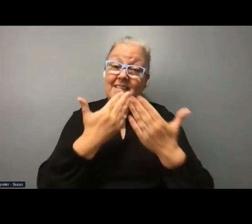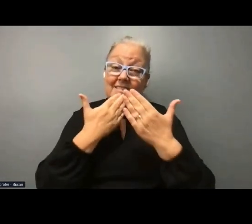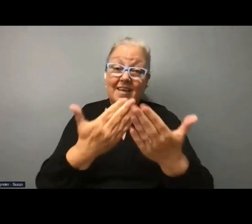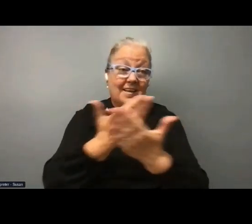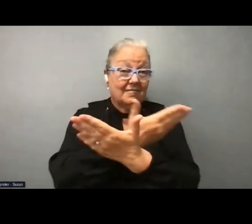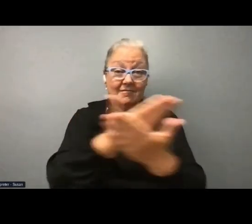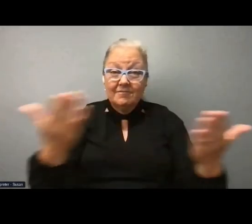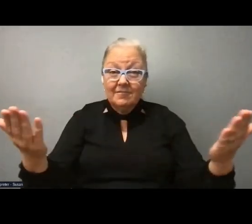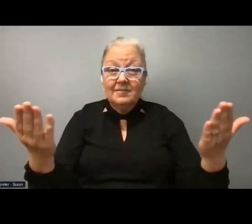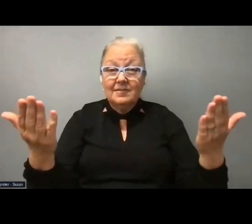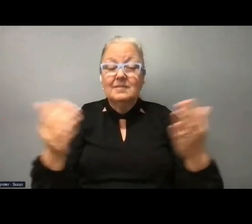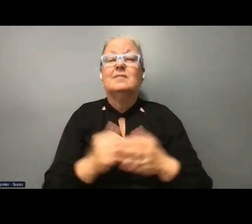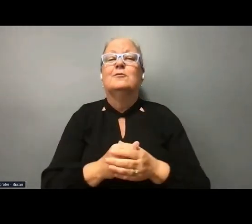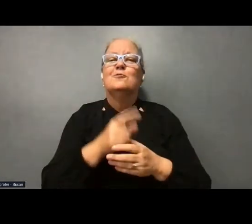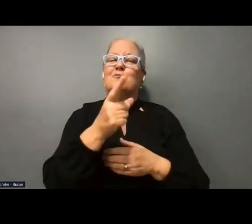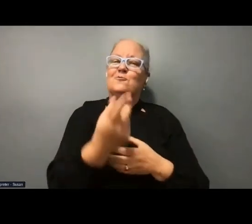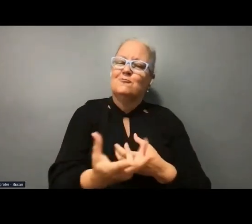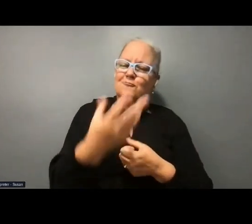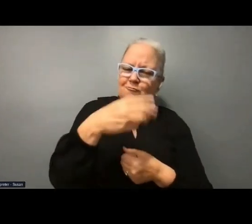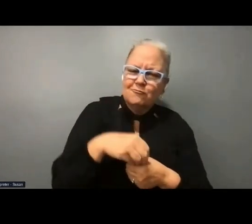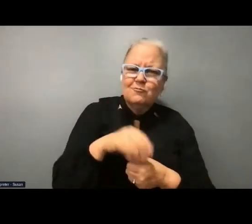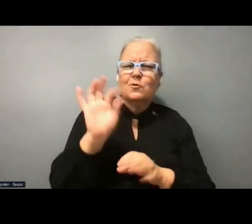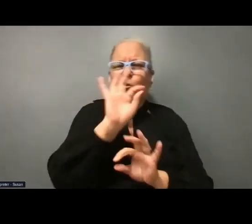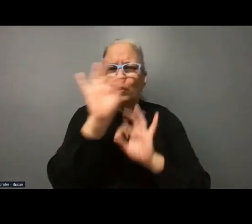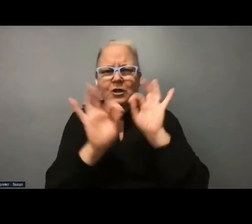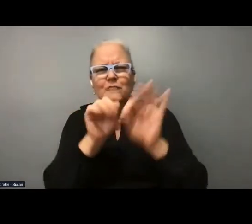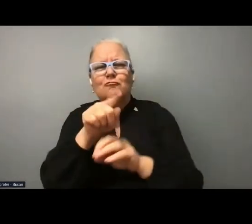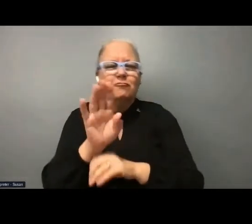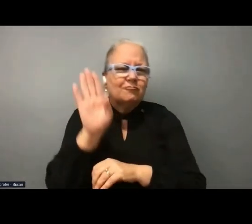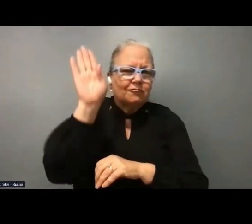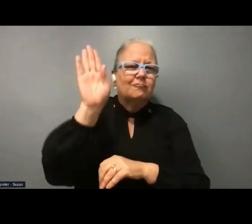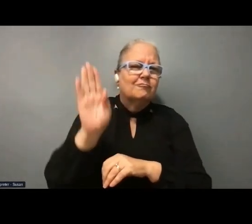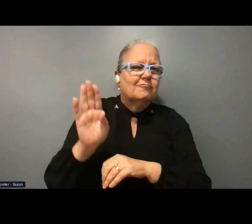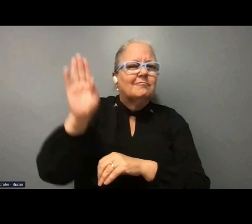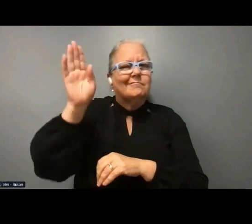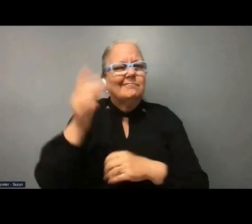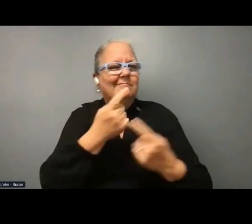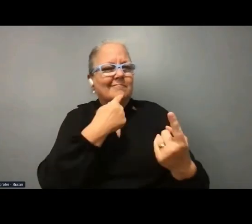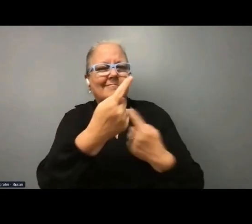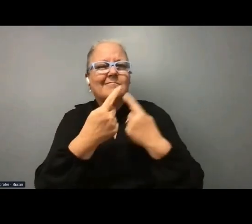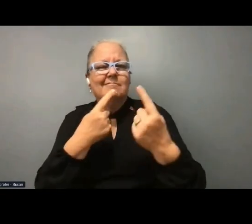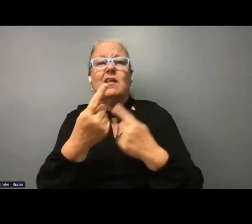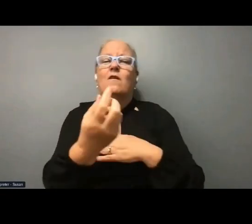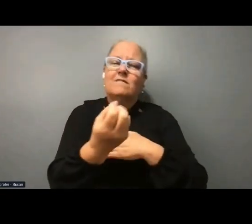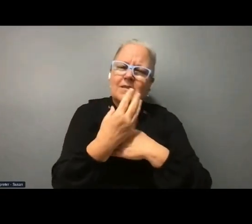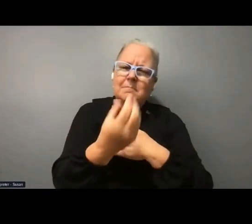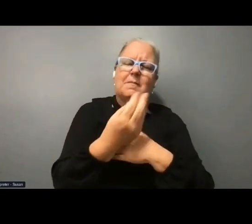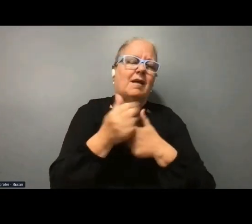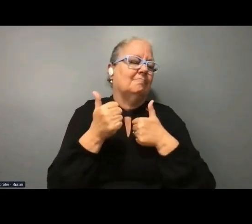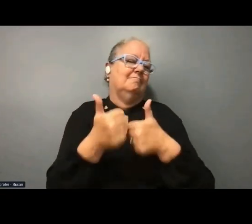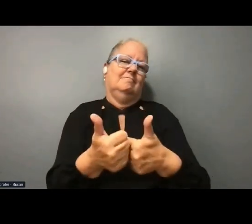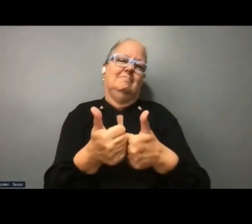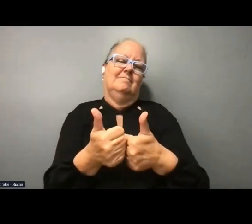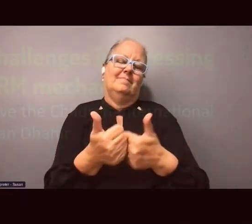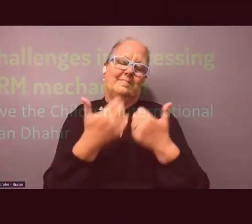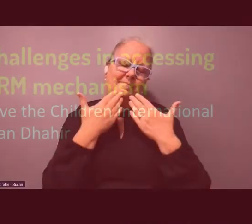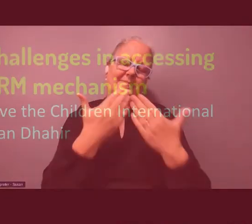your active participation and raising your questions and feedbacks. Thank you a lot.